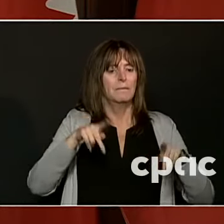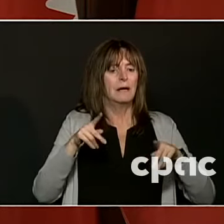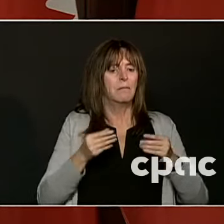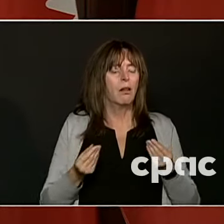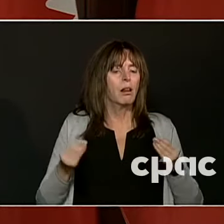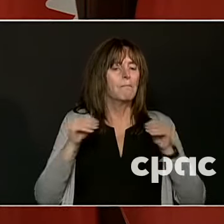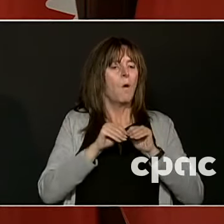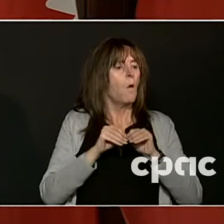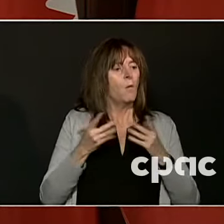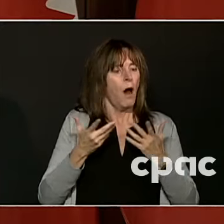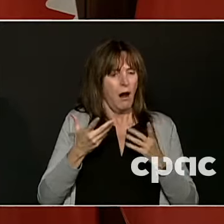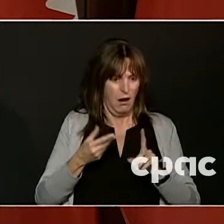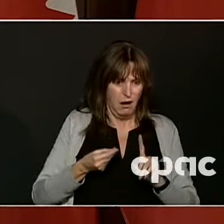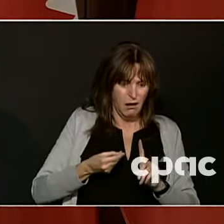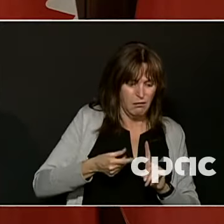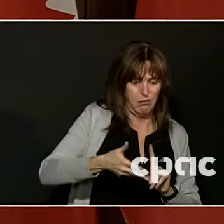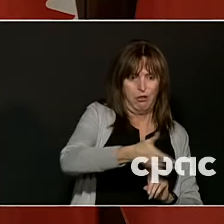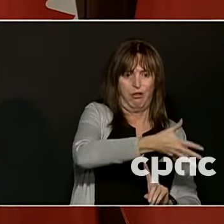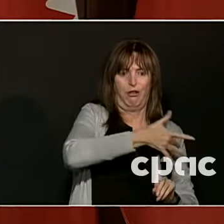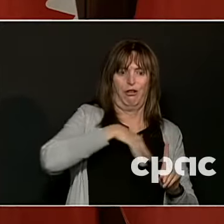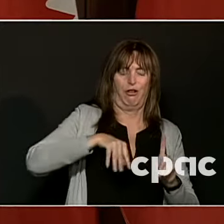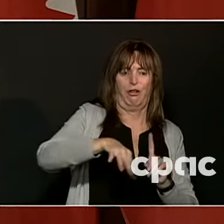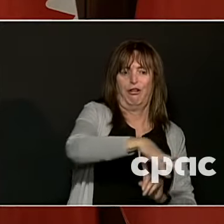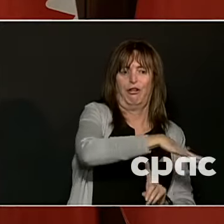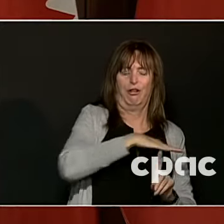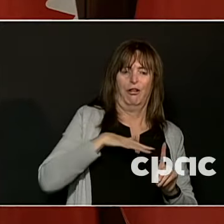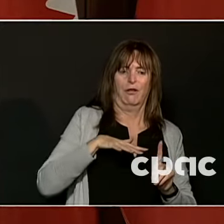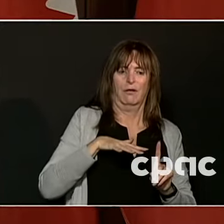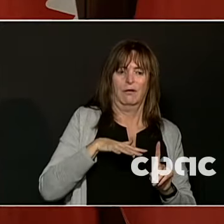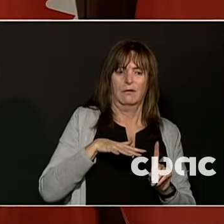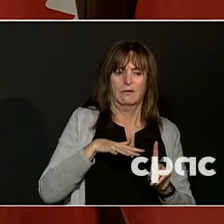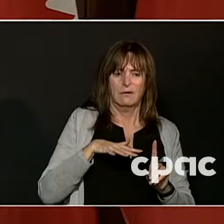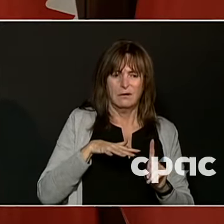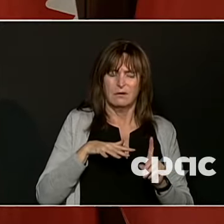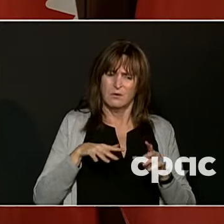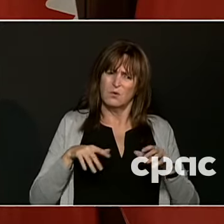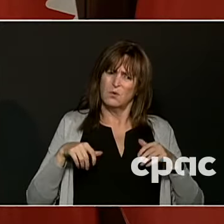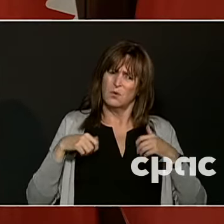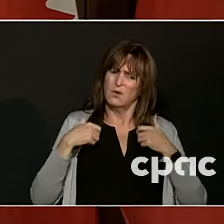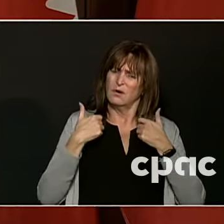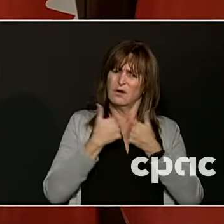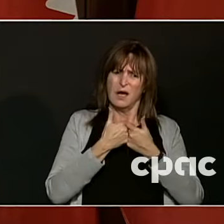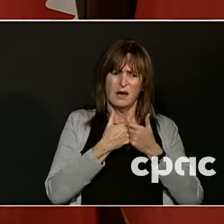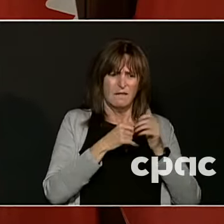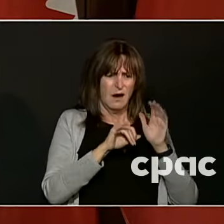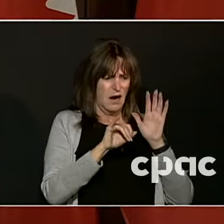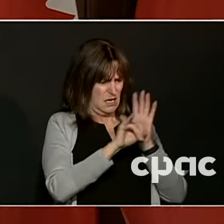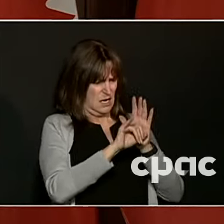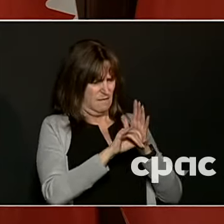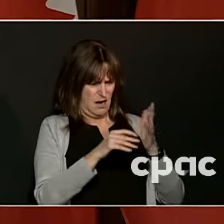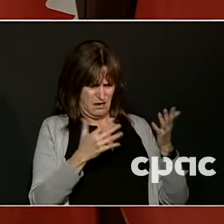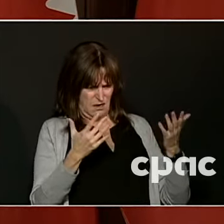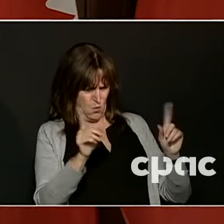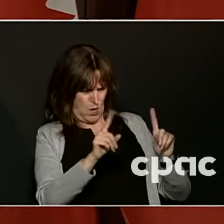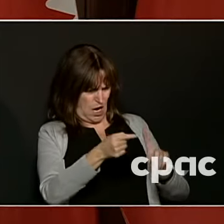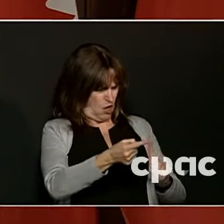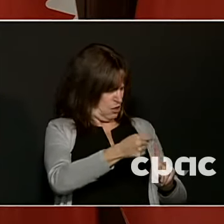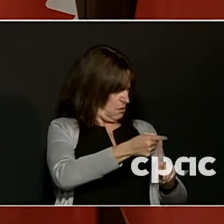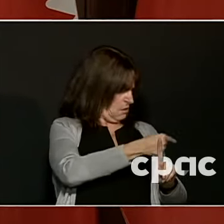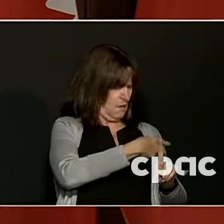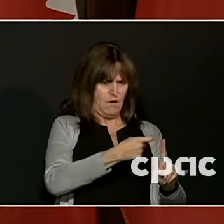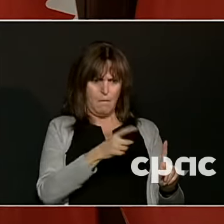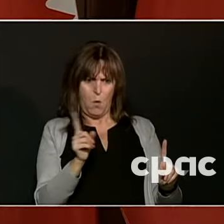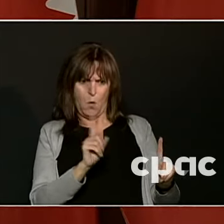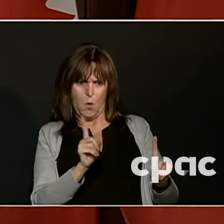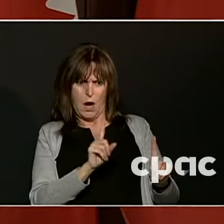cases, increased number of contacts, make it very challenging to be able to identify the source, because trying to understand the complexities